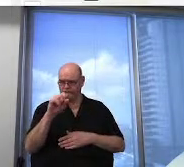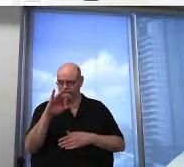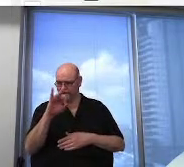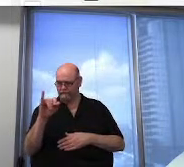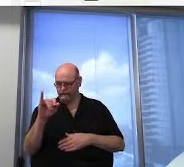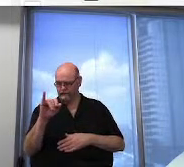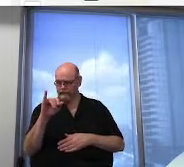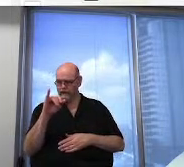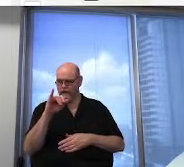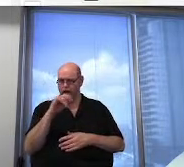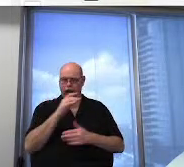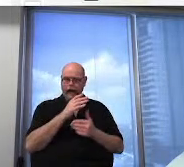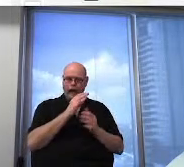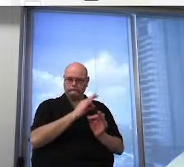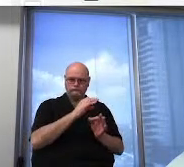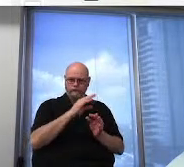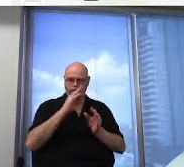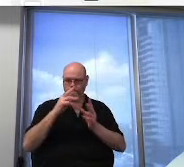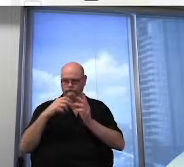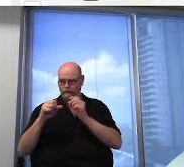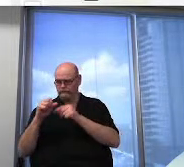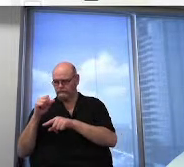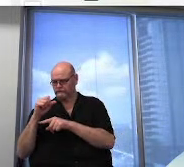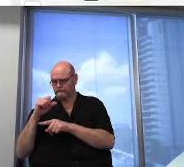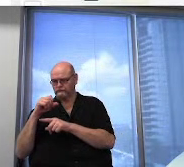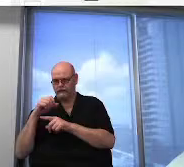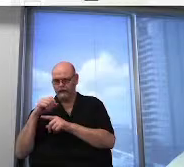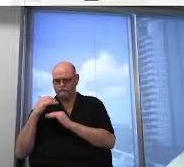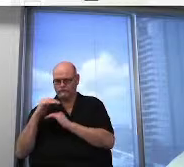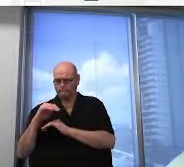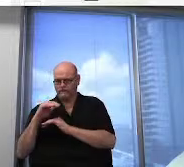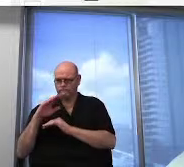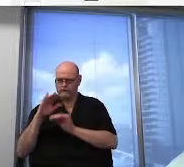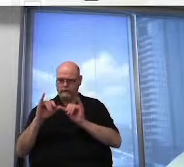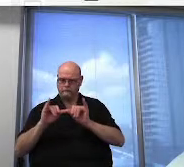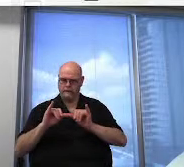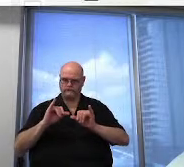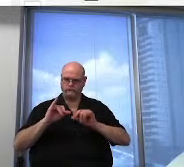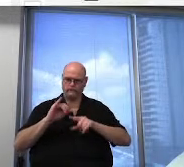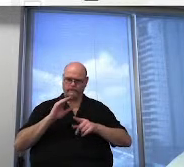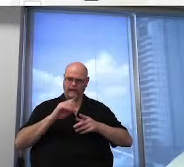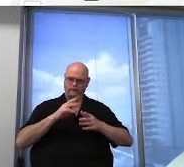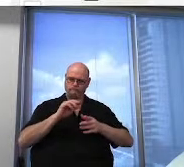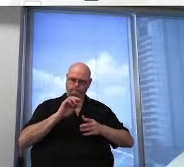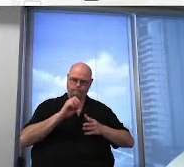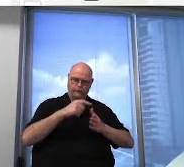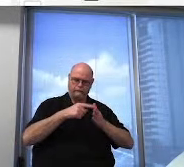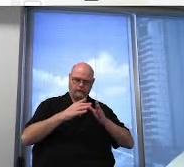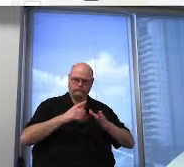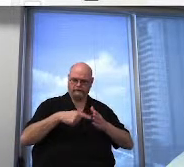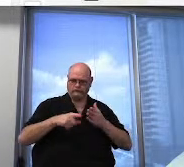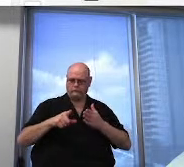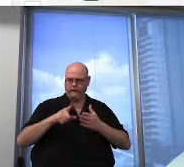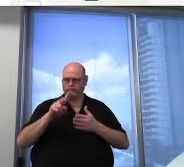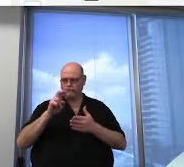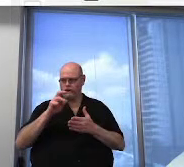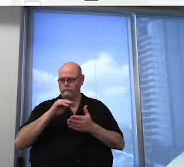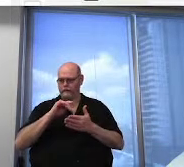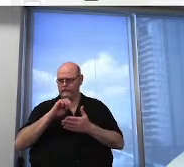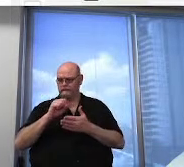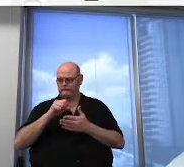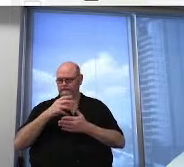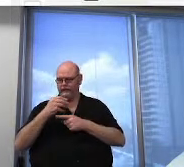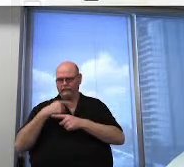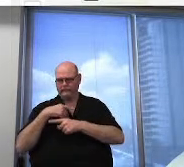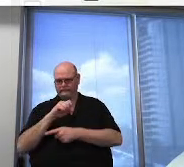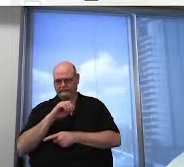in terms of optimal versus constraint that we can measure Luma by, that the ratepayers are going to give $200 million